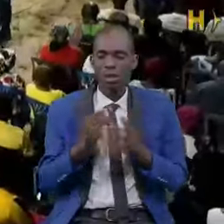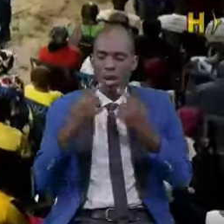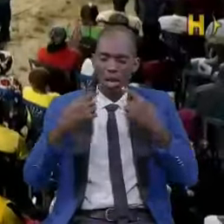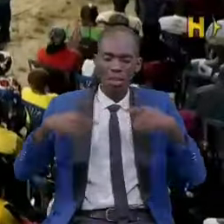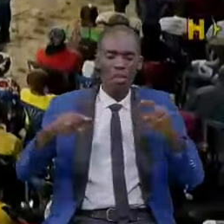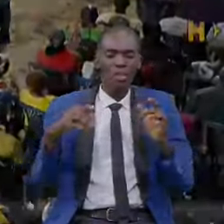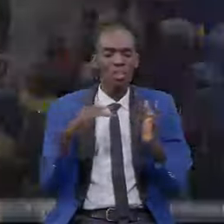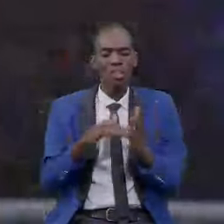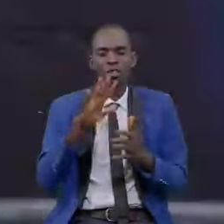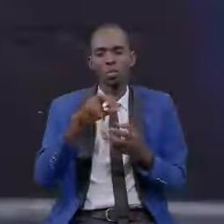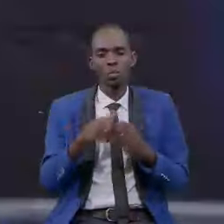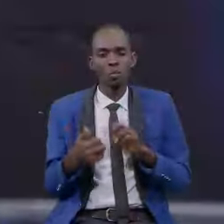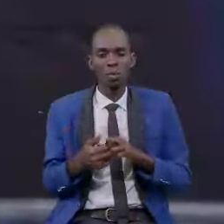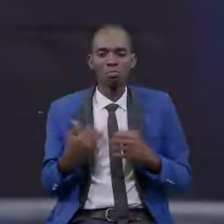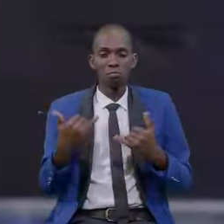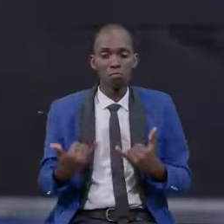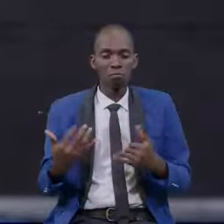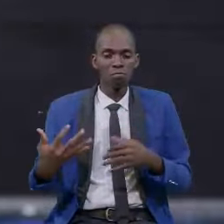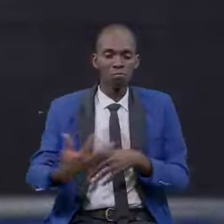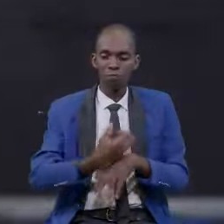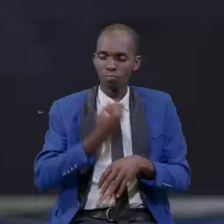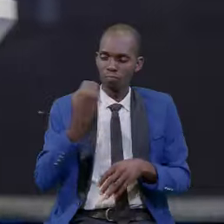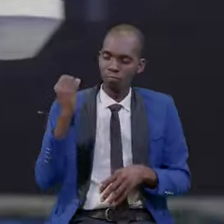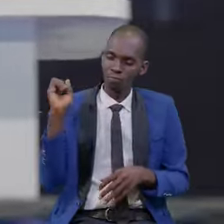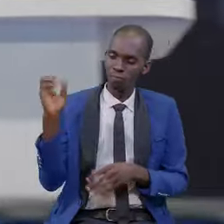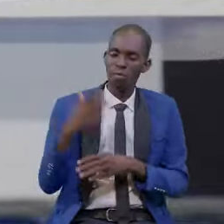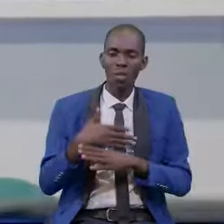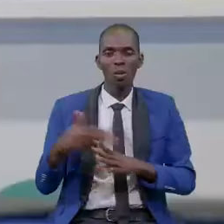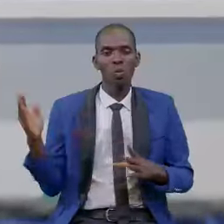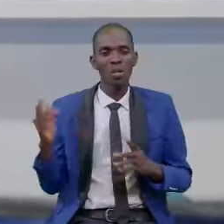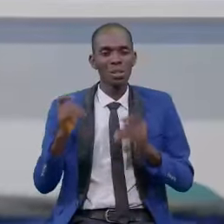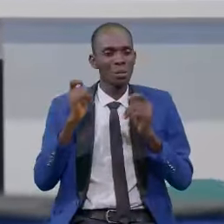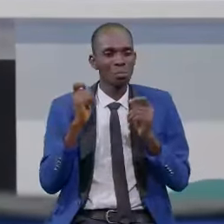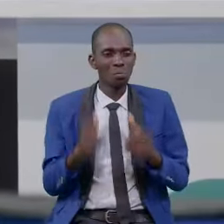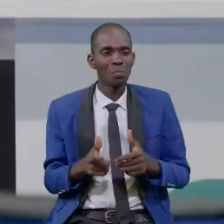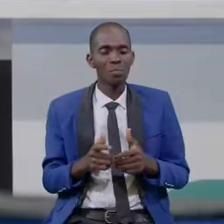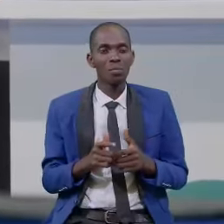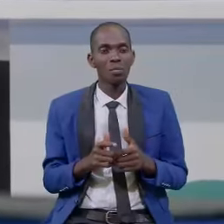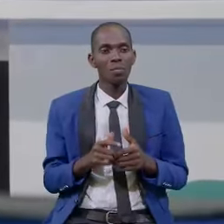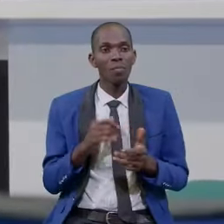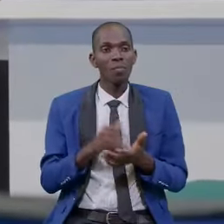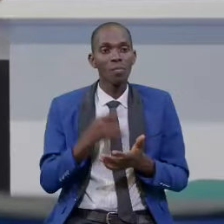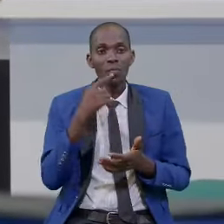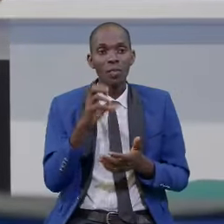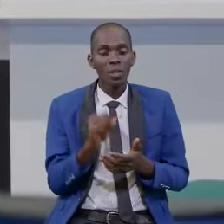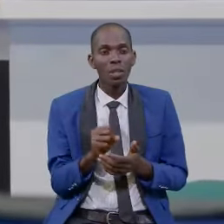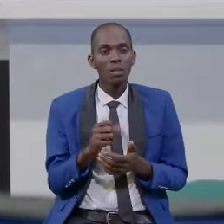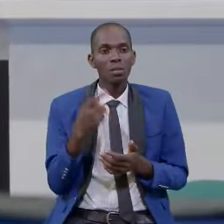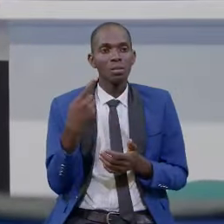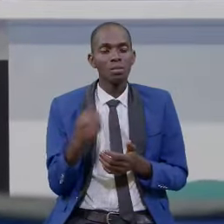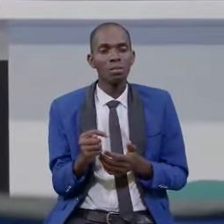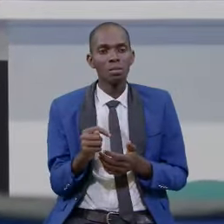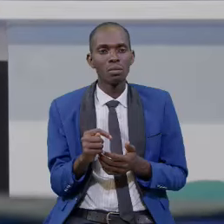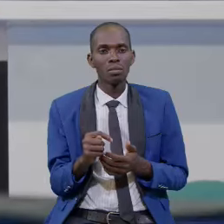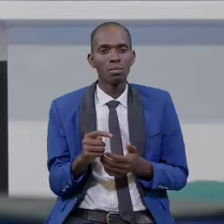predicament. Straightway, immediately, instantaneously. It says the fountain of